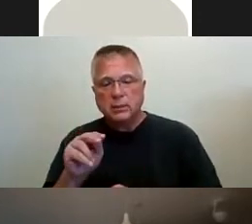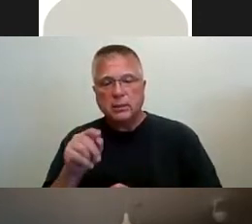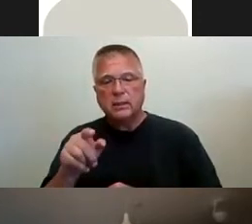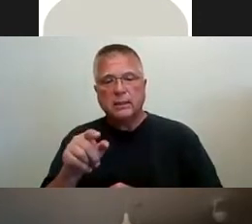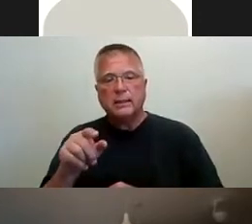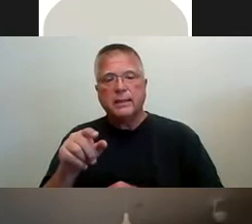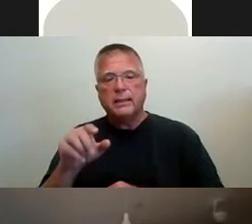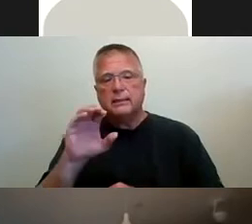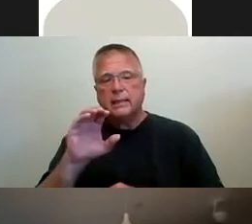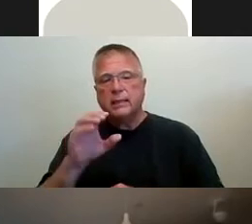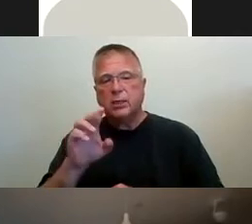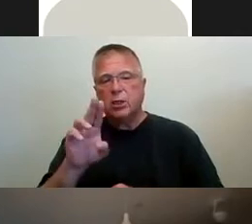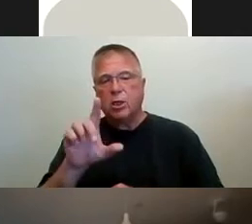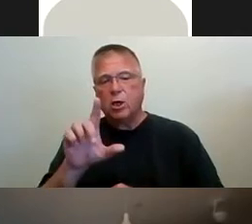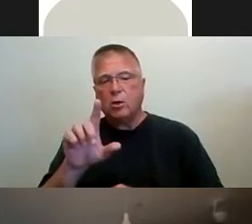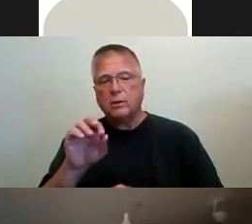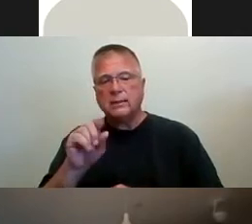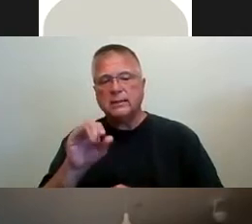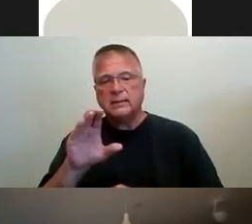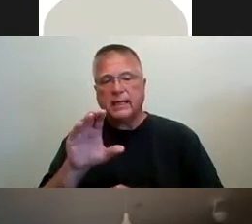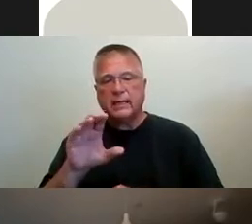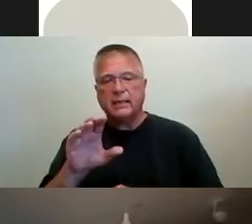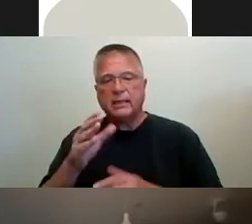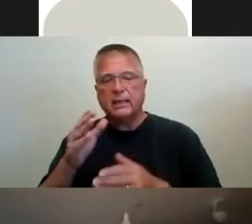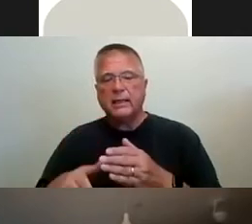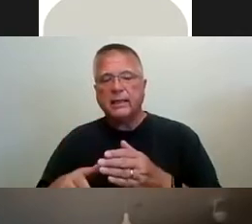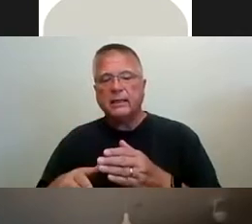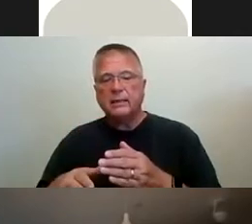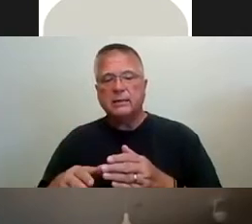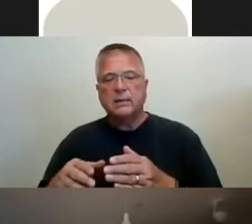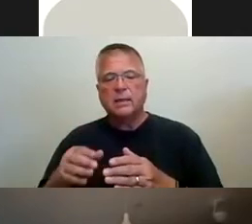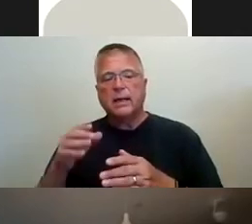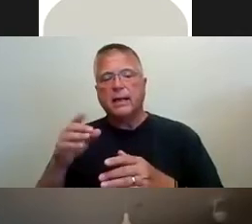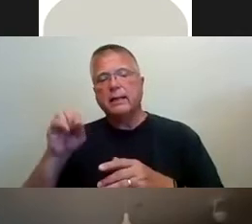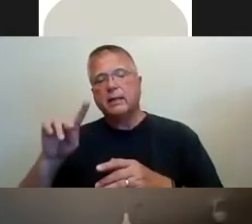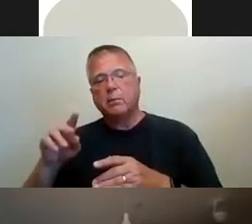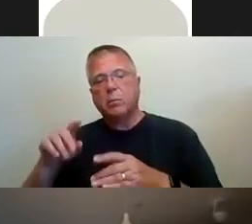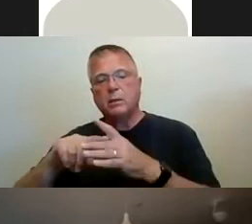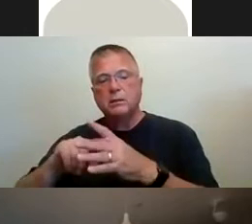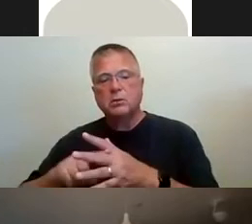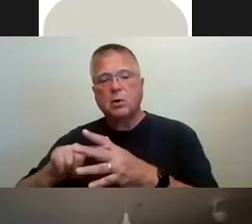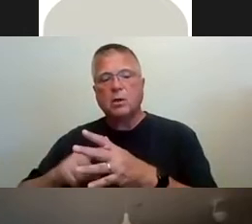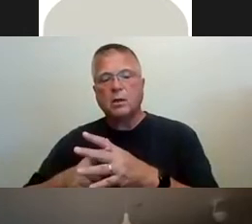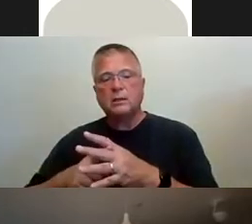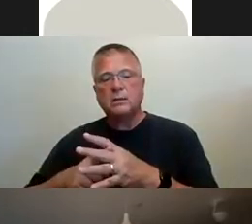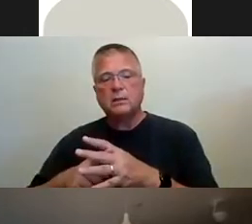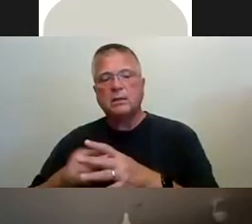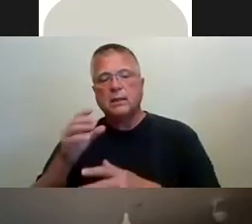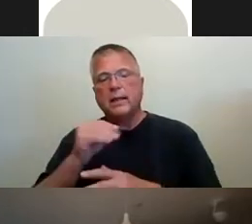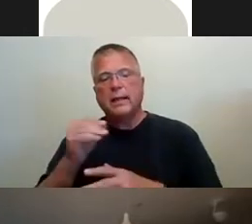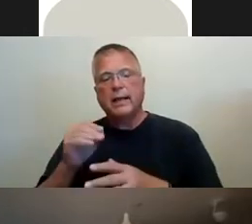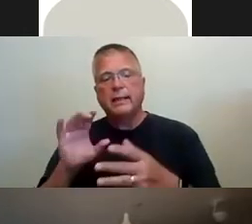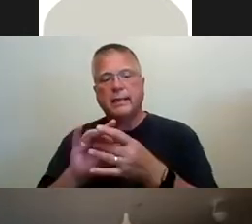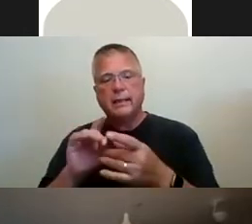now, and where the cul-de-sac ends, the park starts to go over to Greenfield Bridge, and that connects right